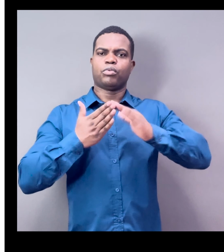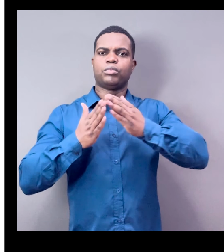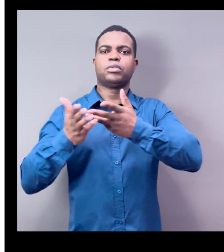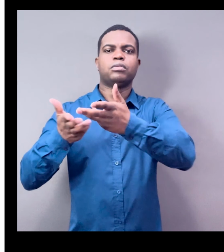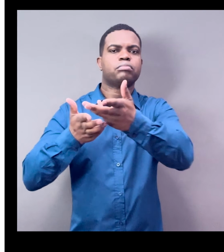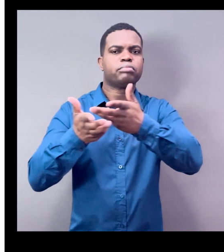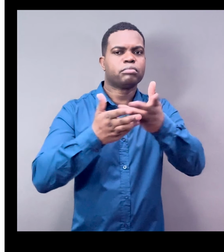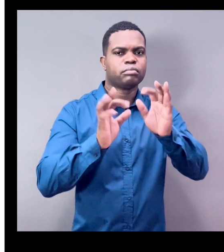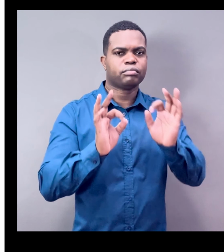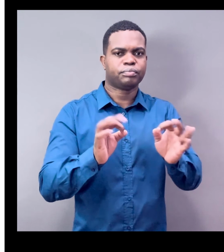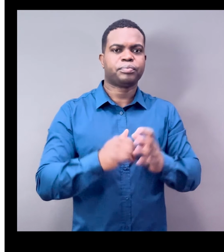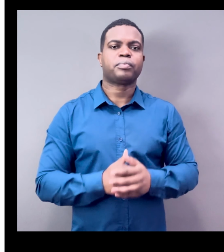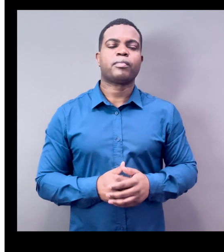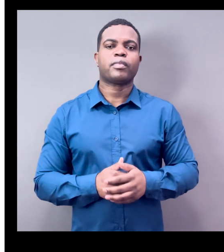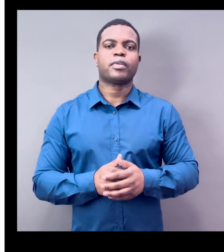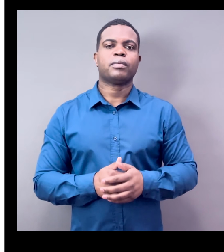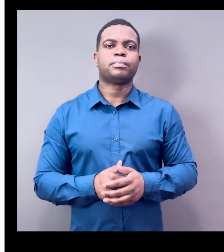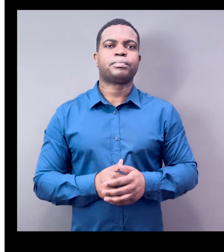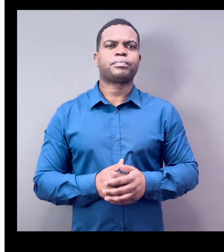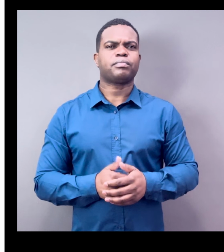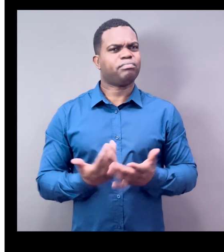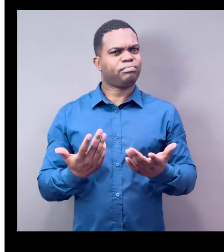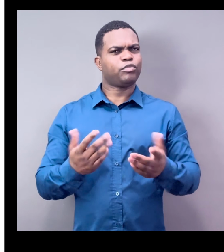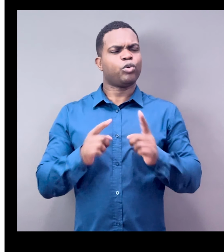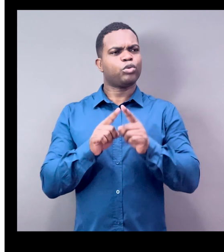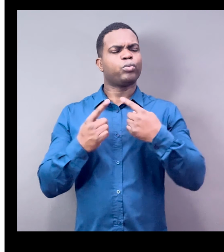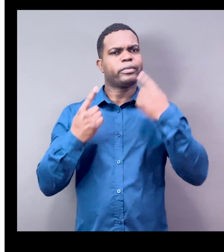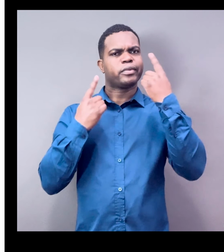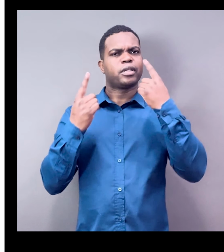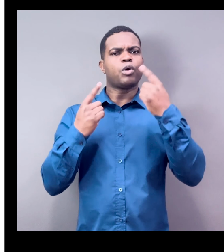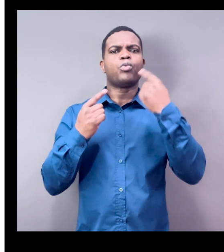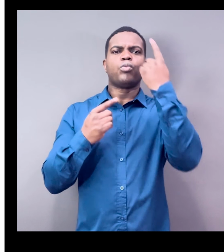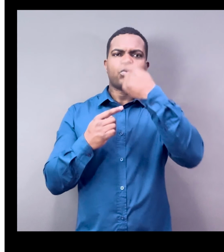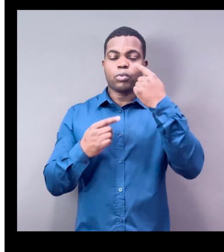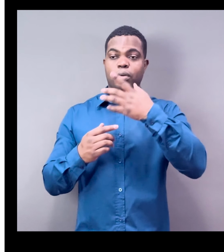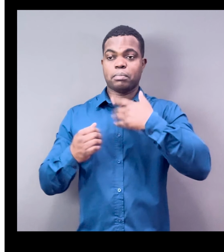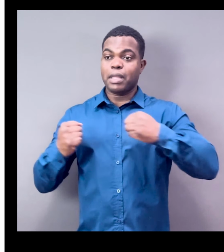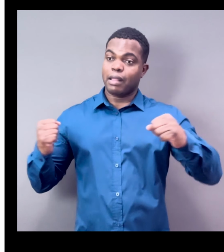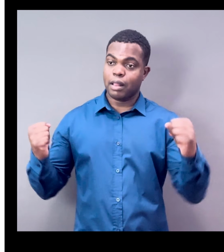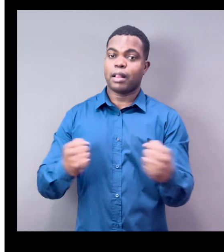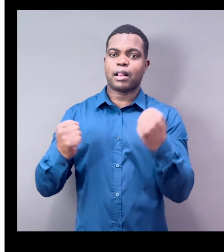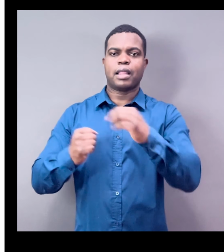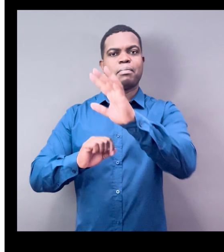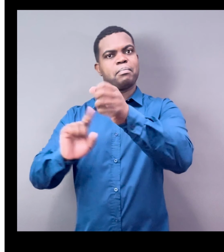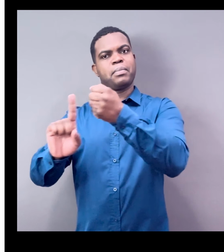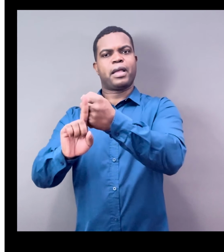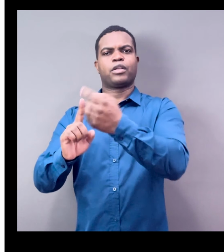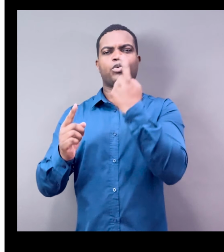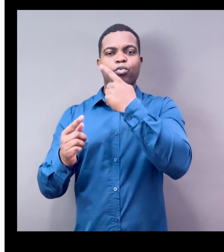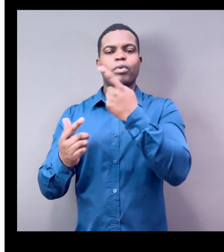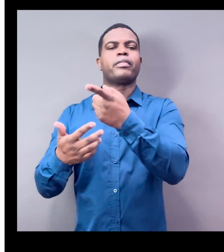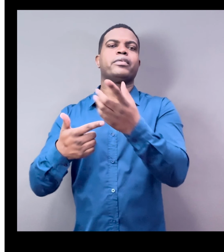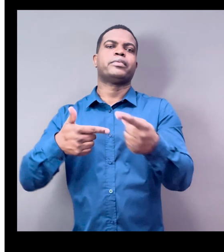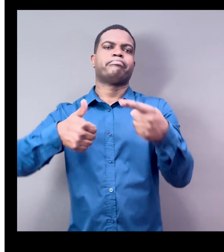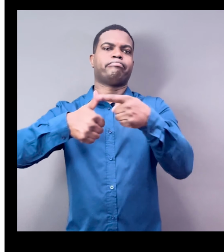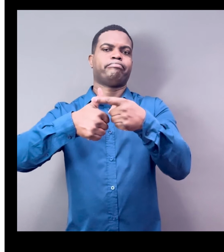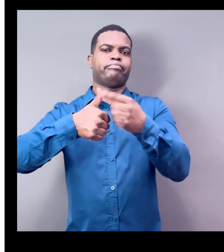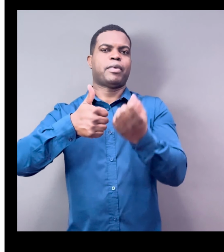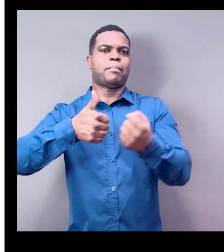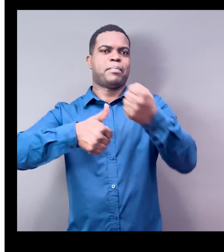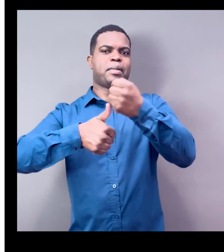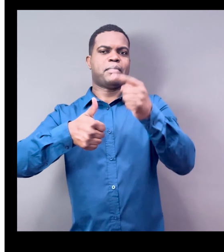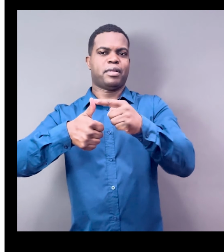Who are the people that your community engagement will affect directly? These are primary